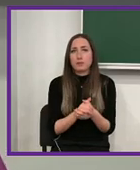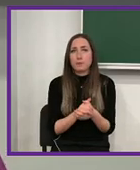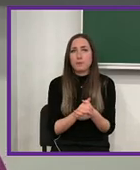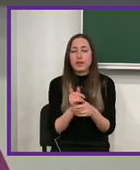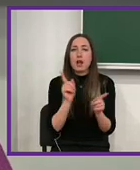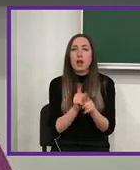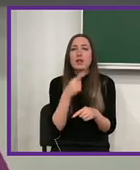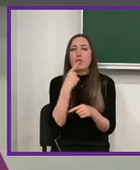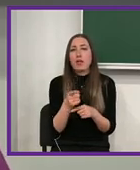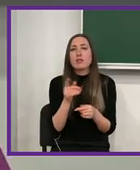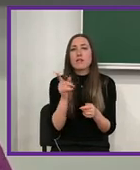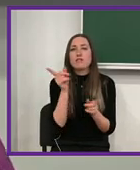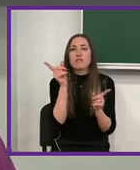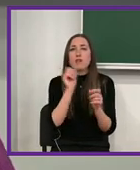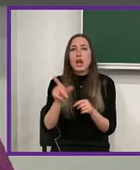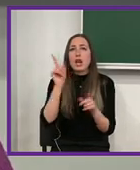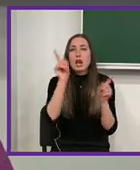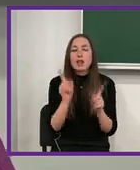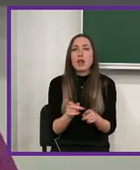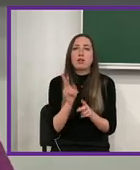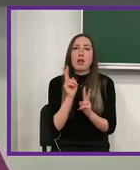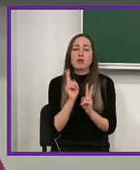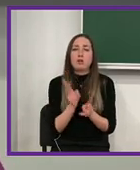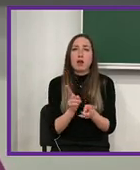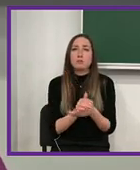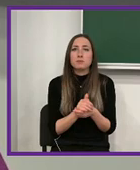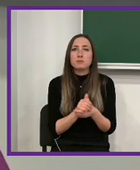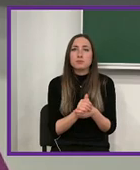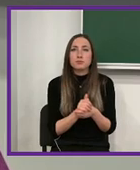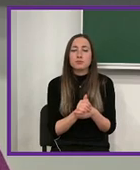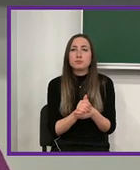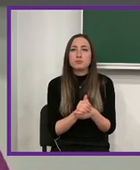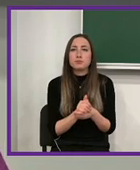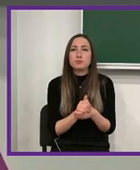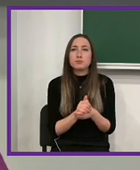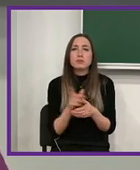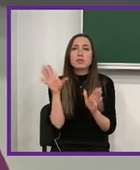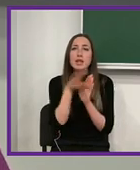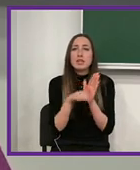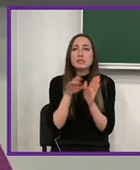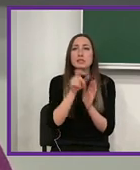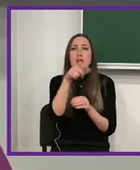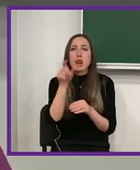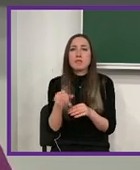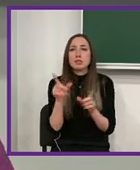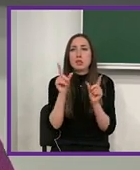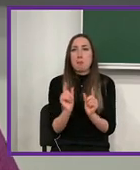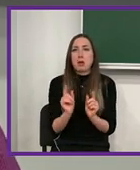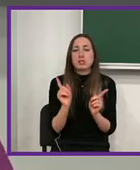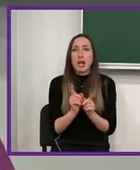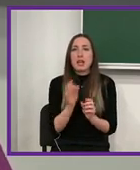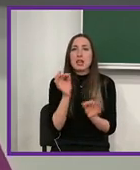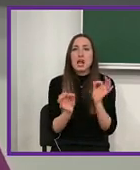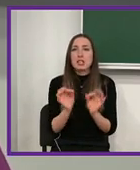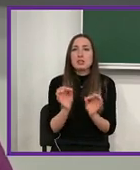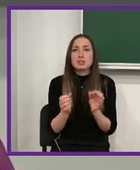you know, how engaging people can lower the risk of conflict and lower the risk of litigation. And obviously,